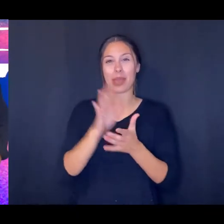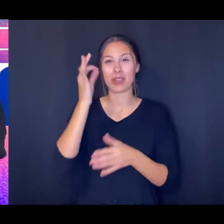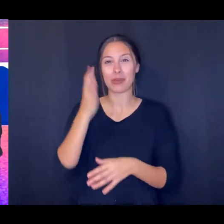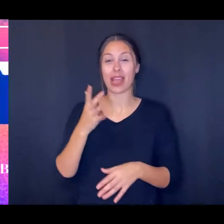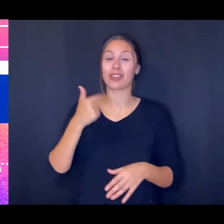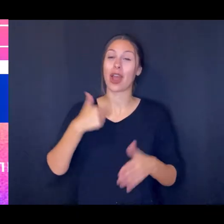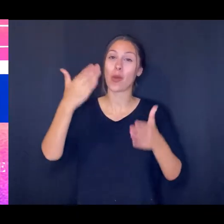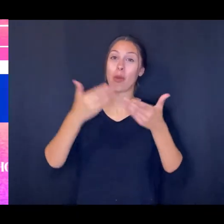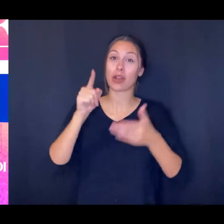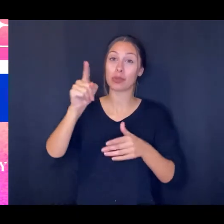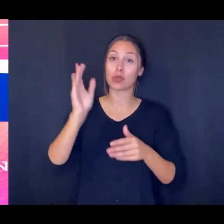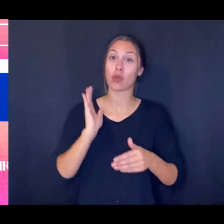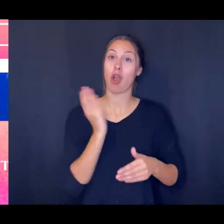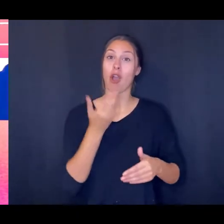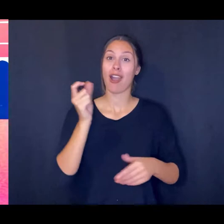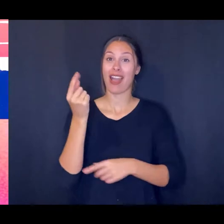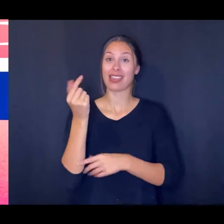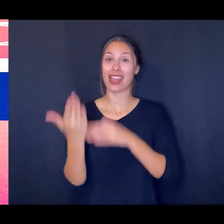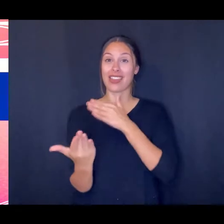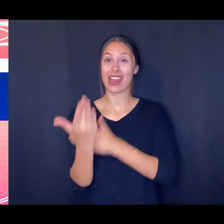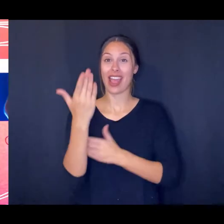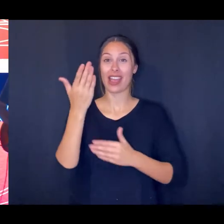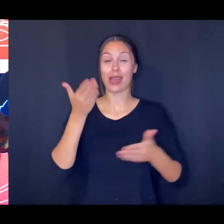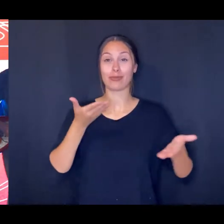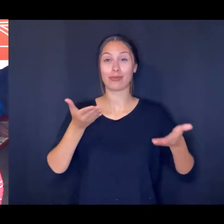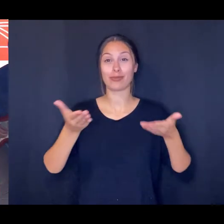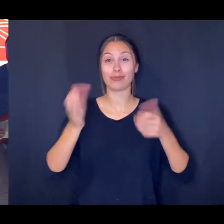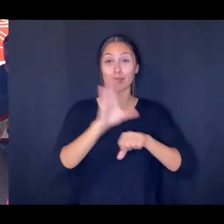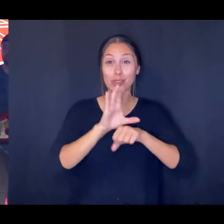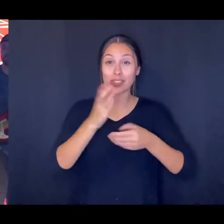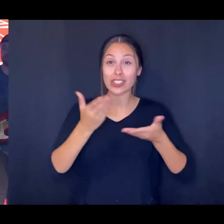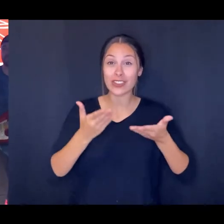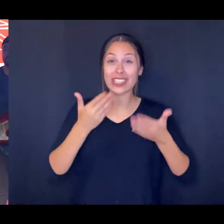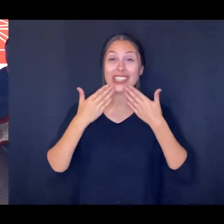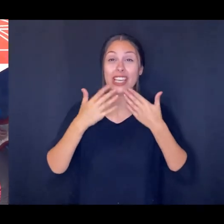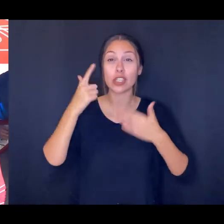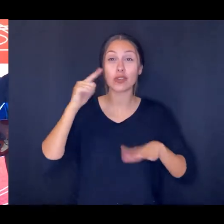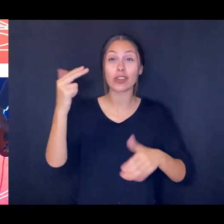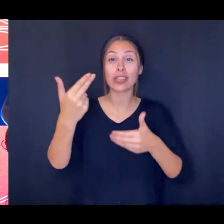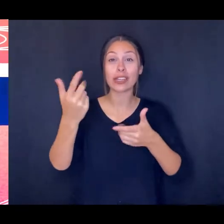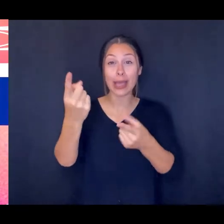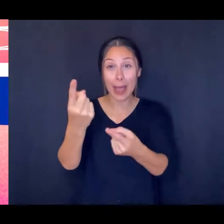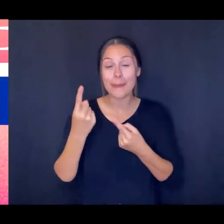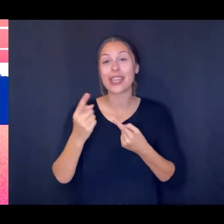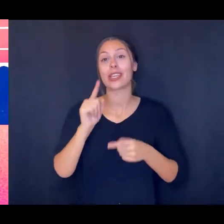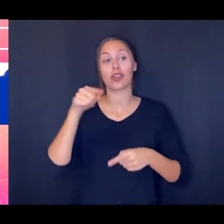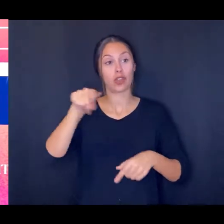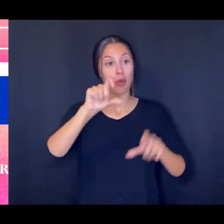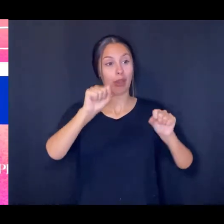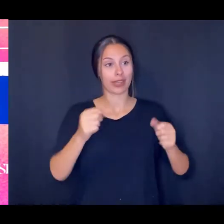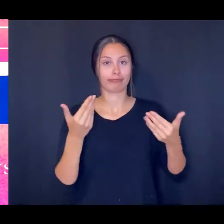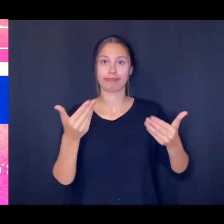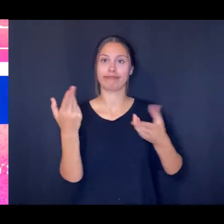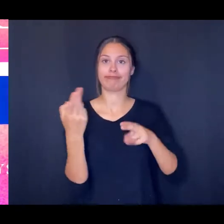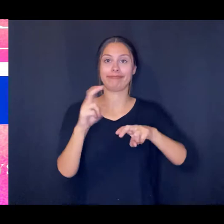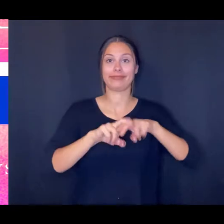welcome you to our 11 a.m. service. Thank you for being here. You guys could be seated.